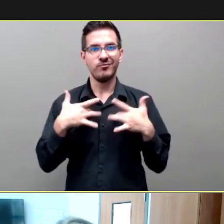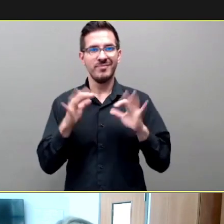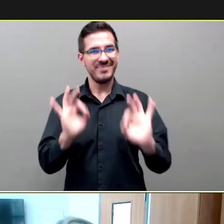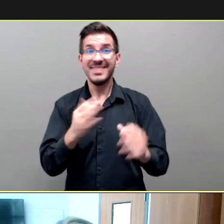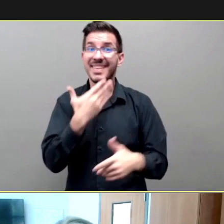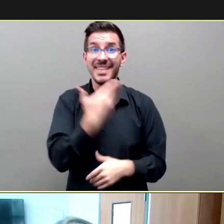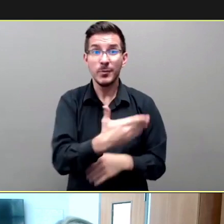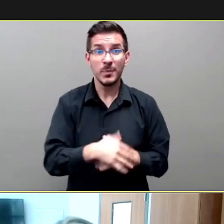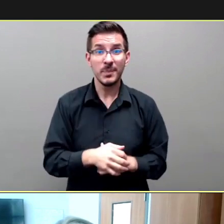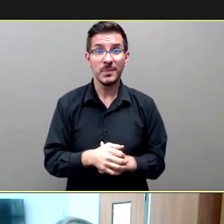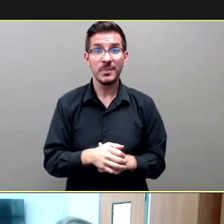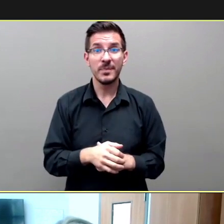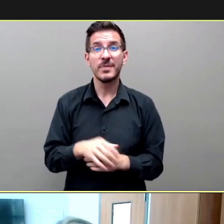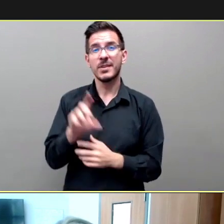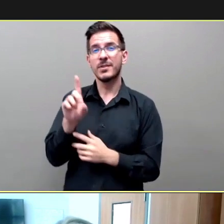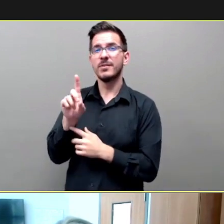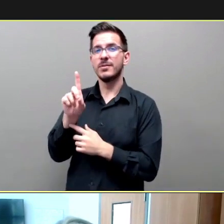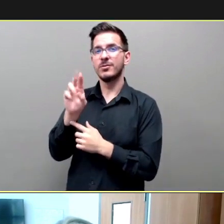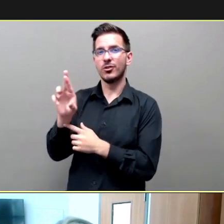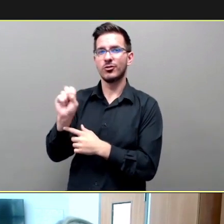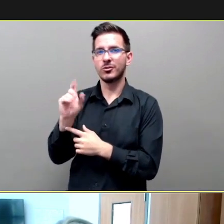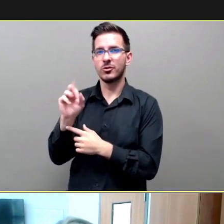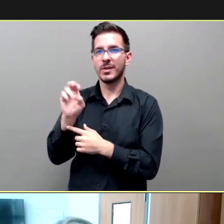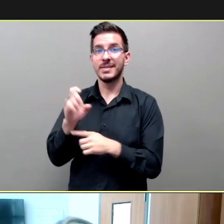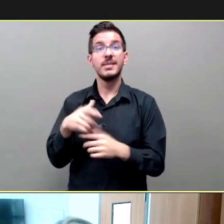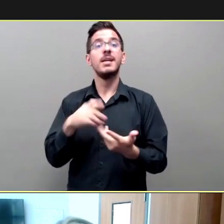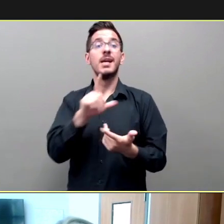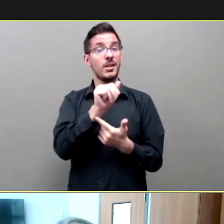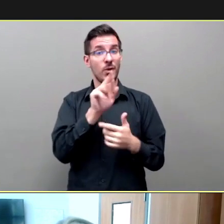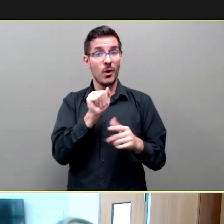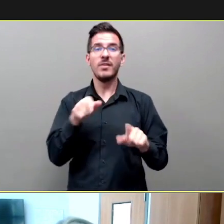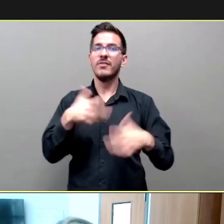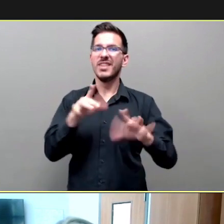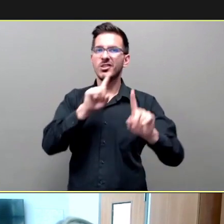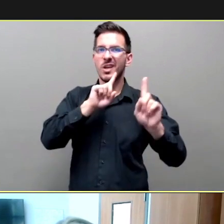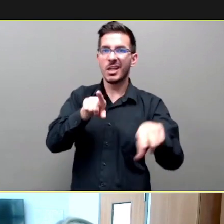And Laura, since she answered the question, has found that we've given